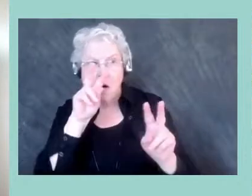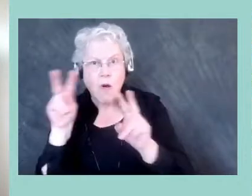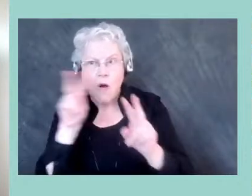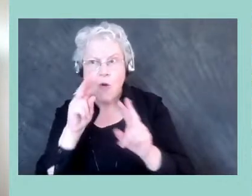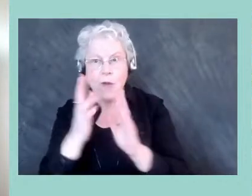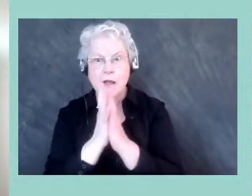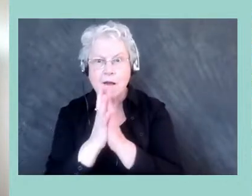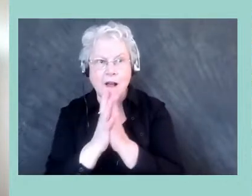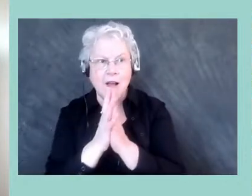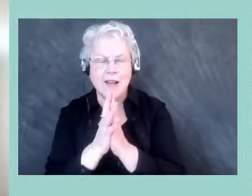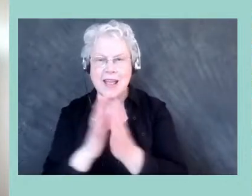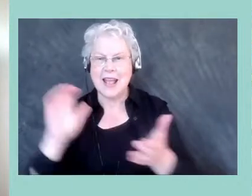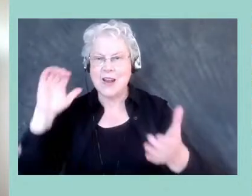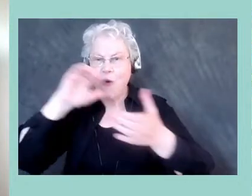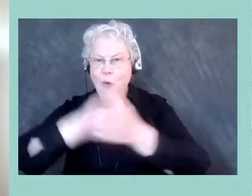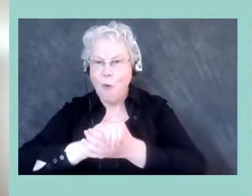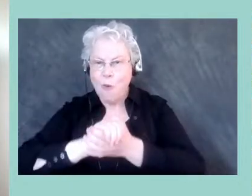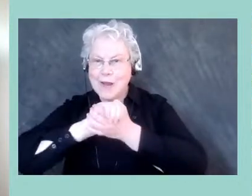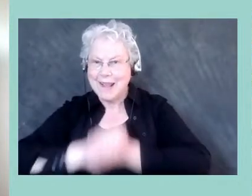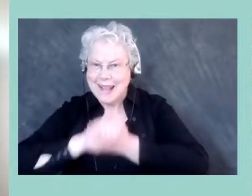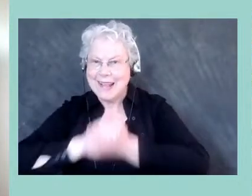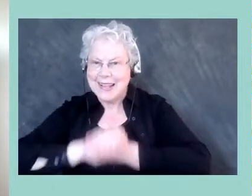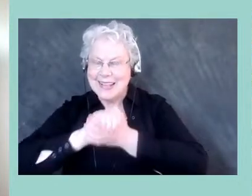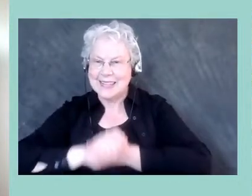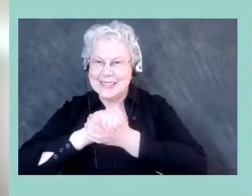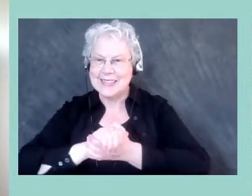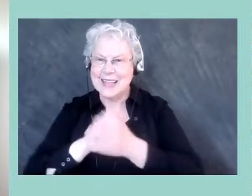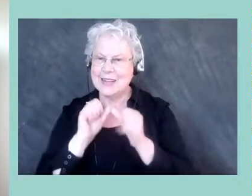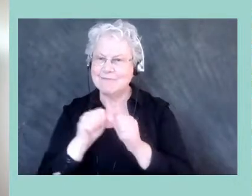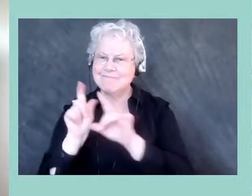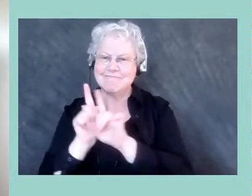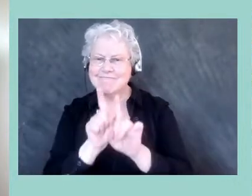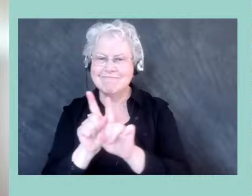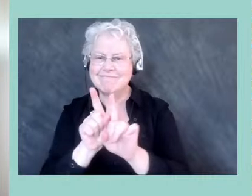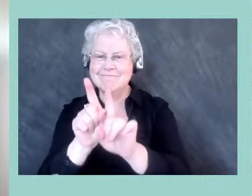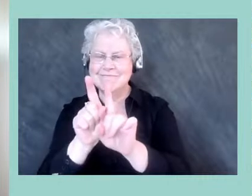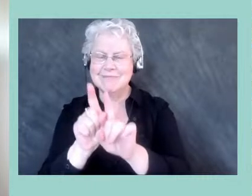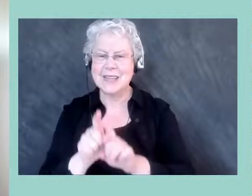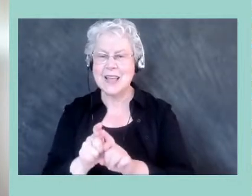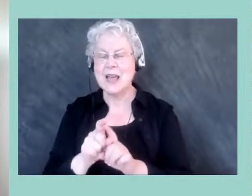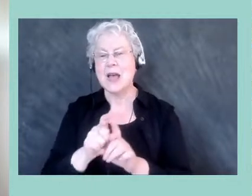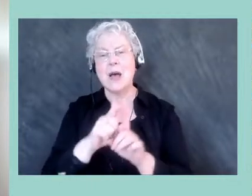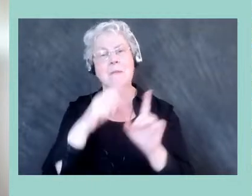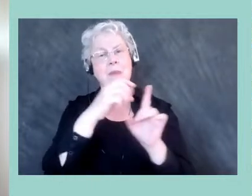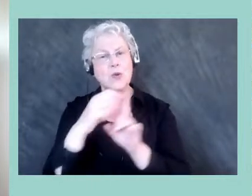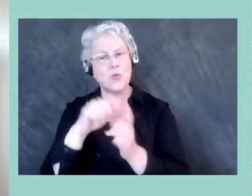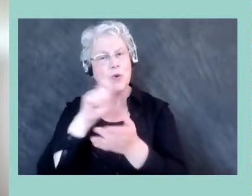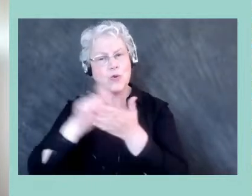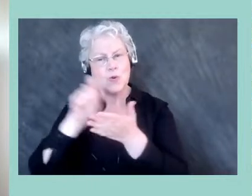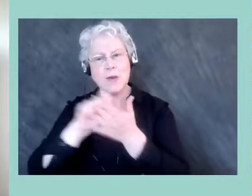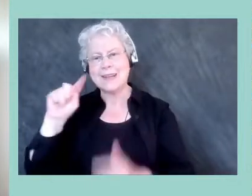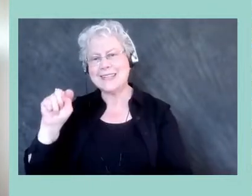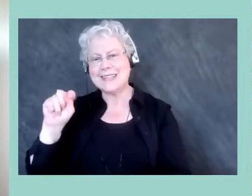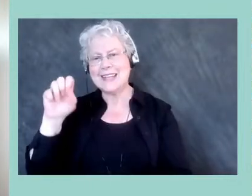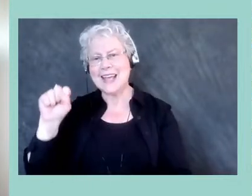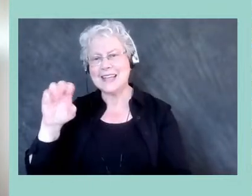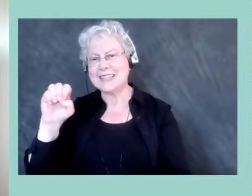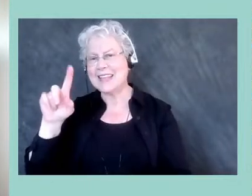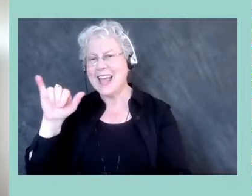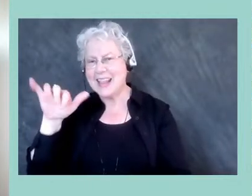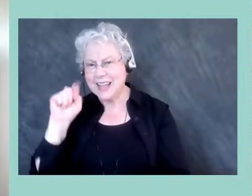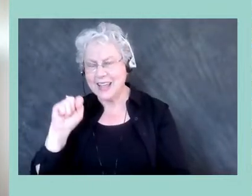hands, and stick together. But in the words of T.S. Eliot, don't cease